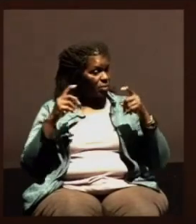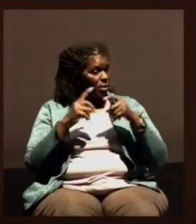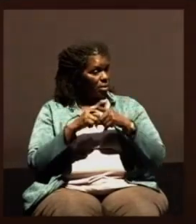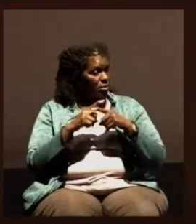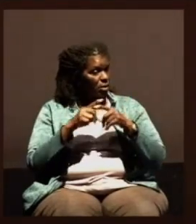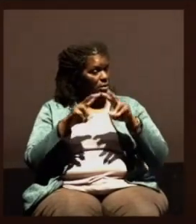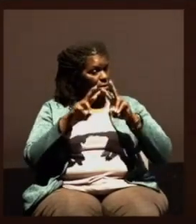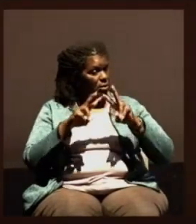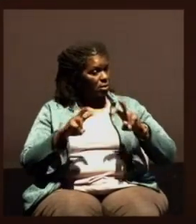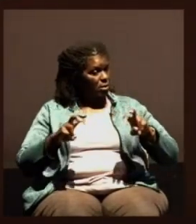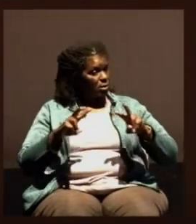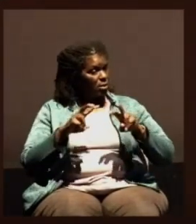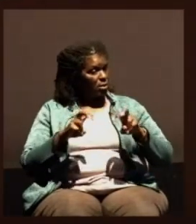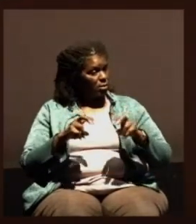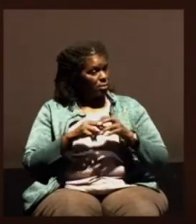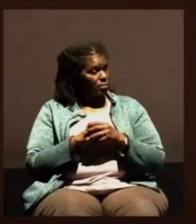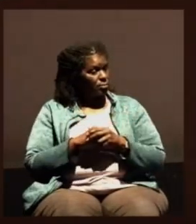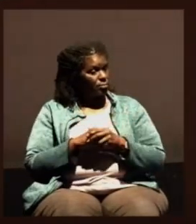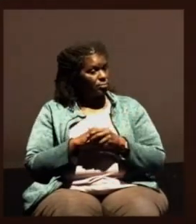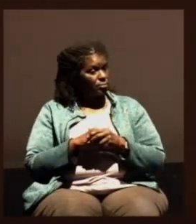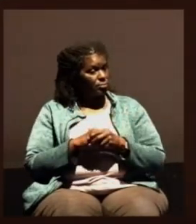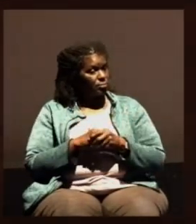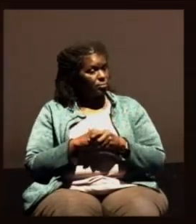and it's the Cauchy integral formula.